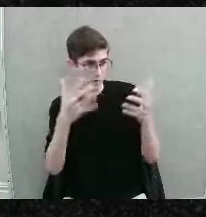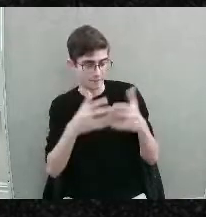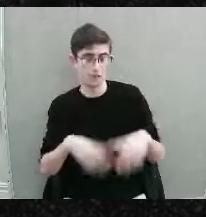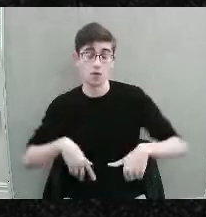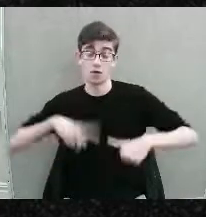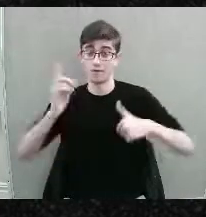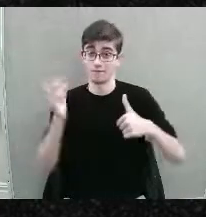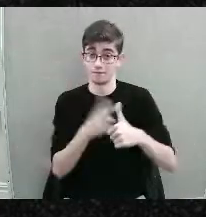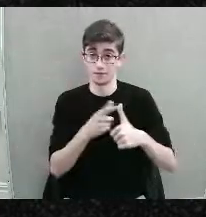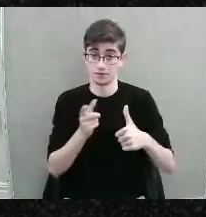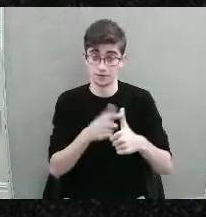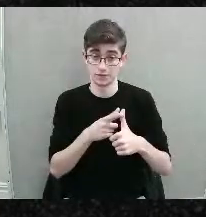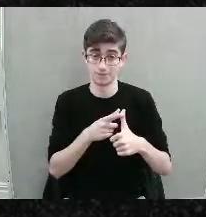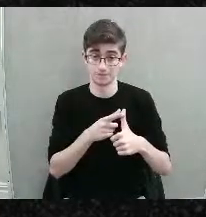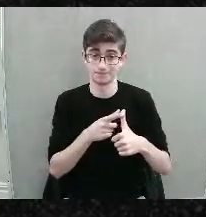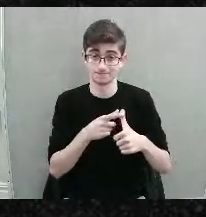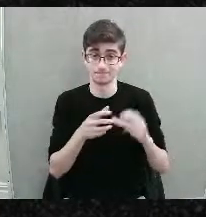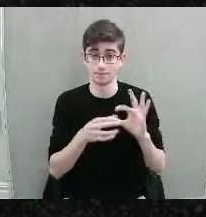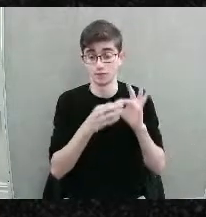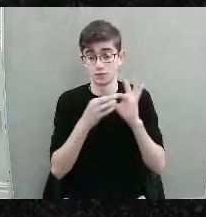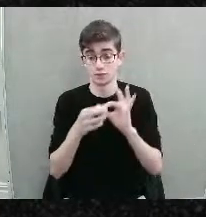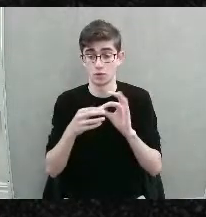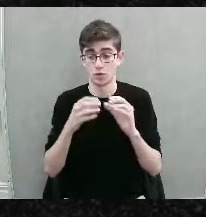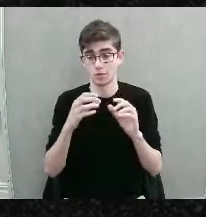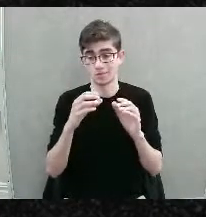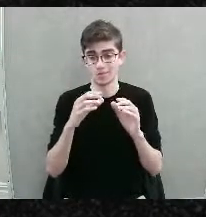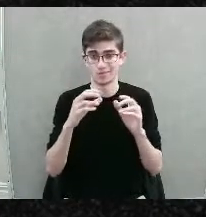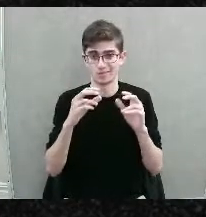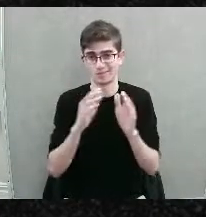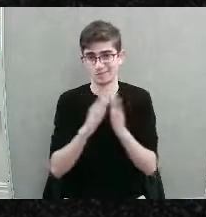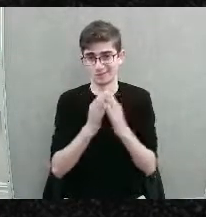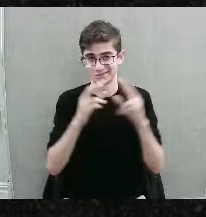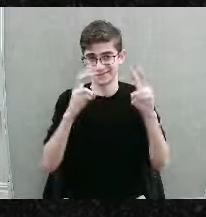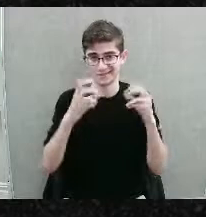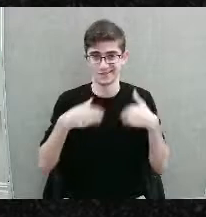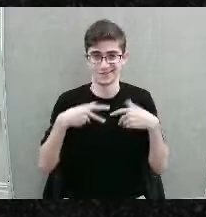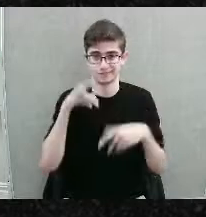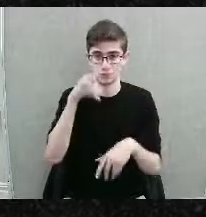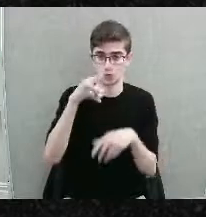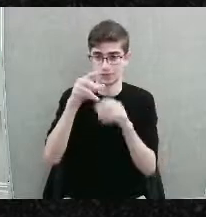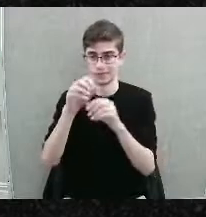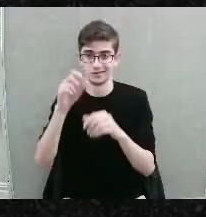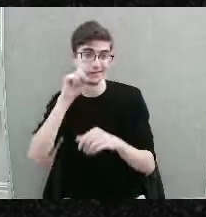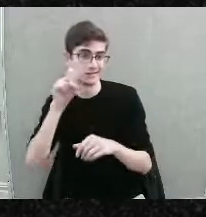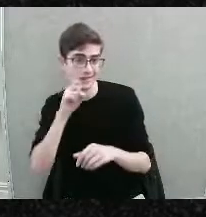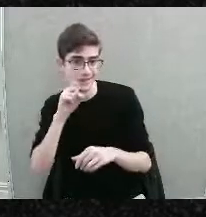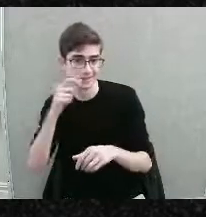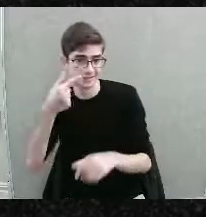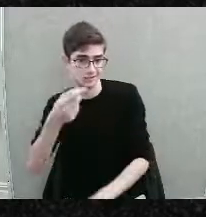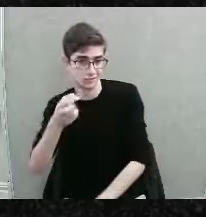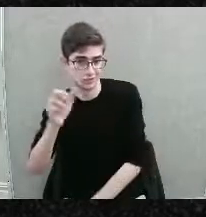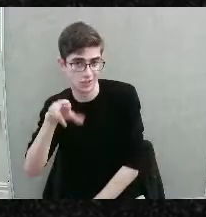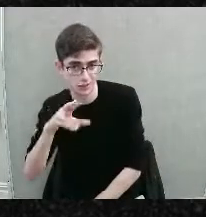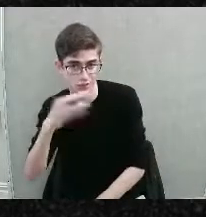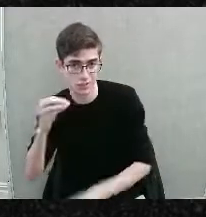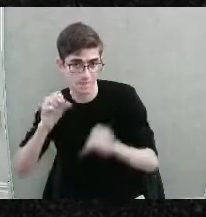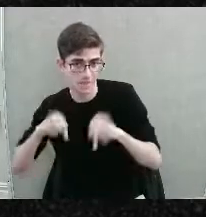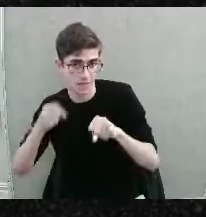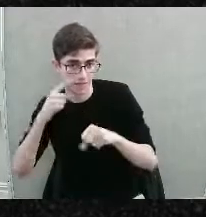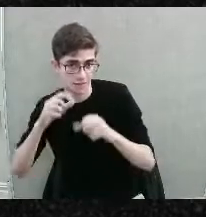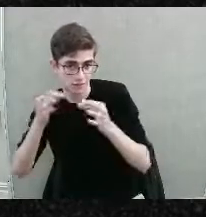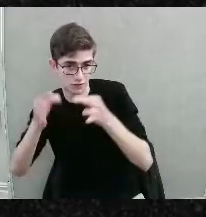these pertains to the subtitle of our book, right? Sex, gender, and possibilities for justice, right? And